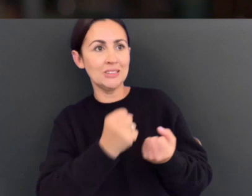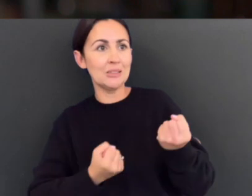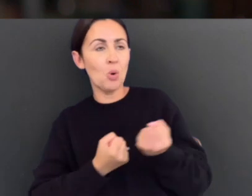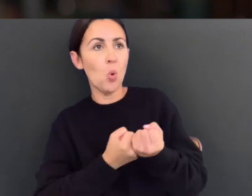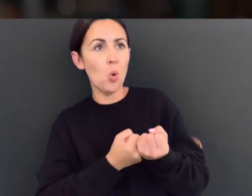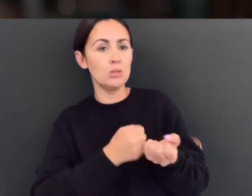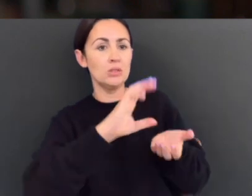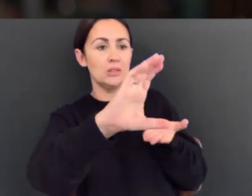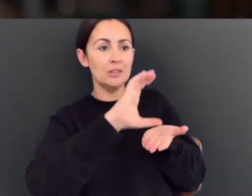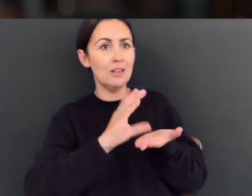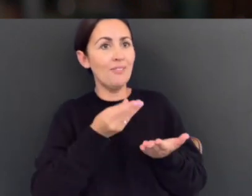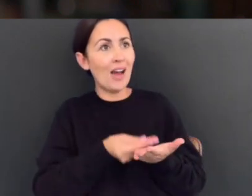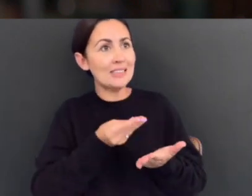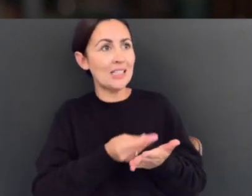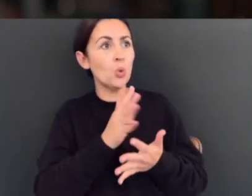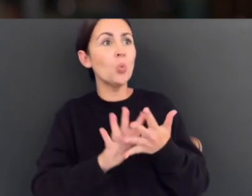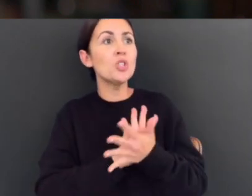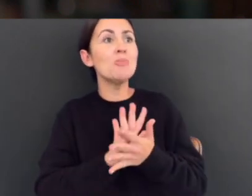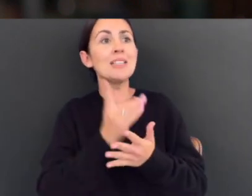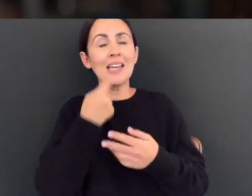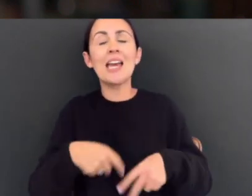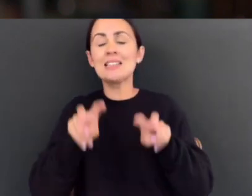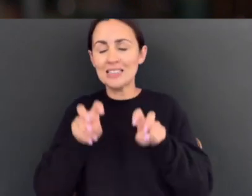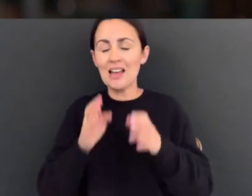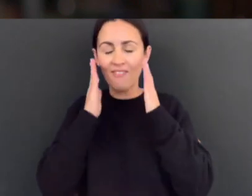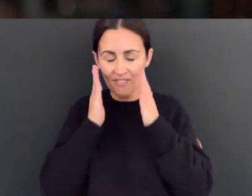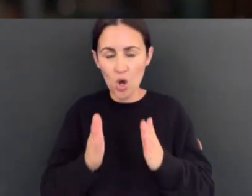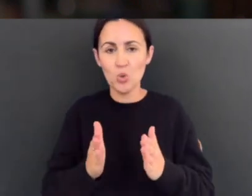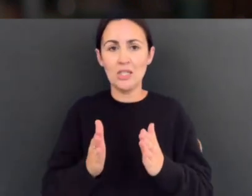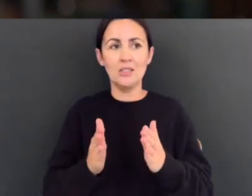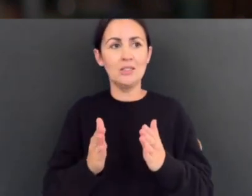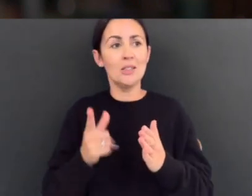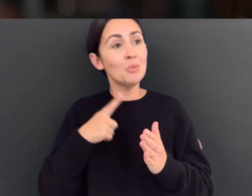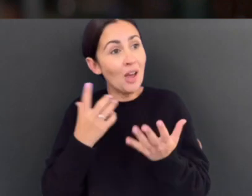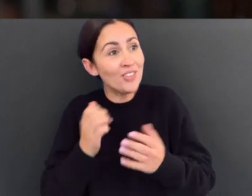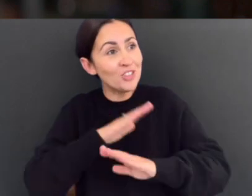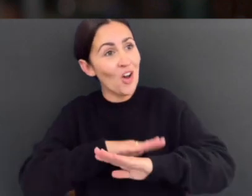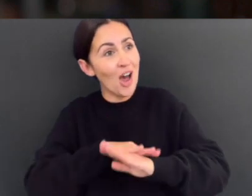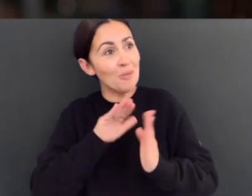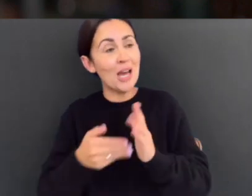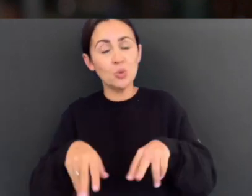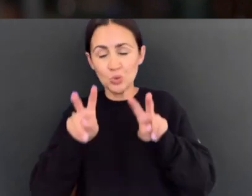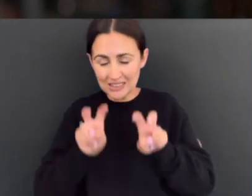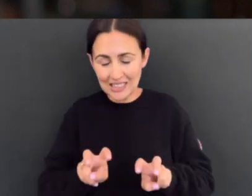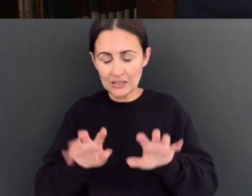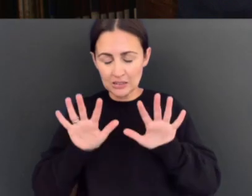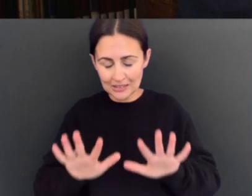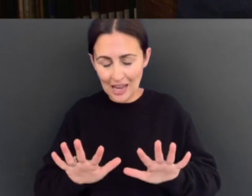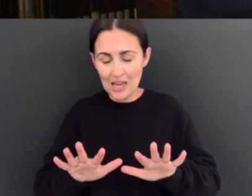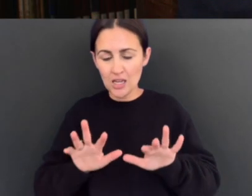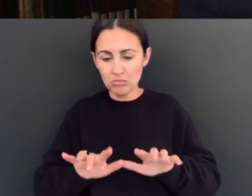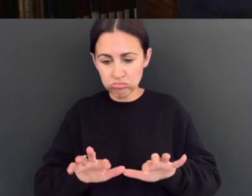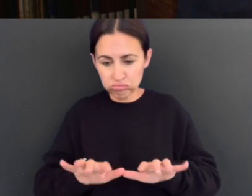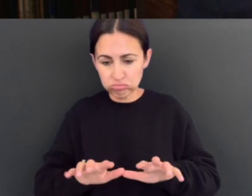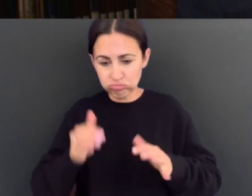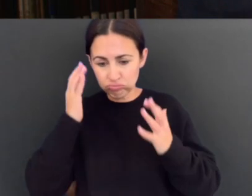really, really do them justice if I hadn't had the time to sit with them and to spend time on them. Yeah, I